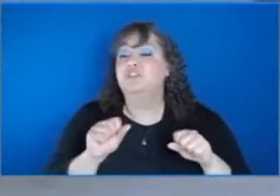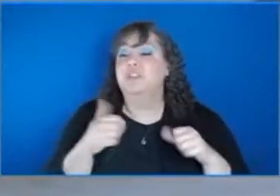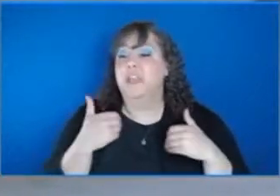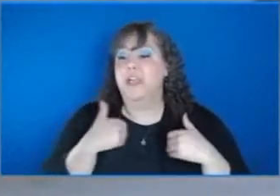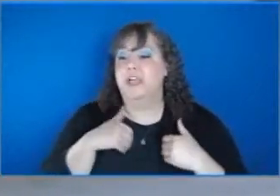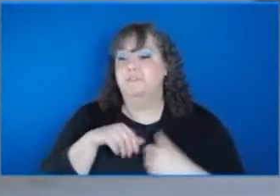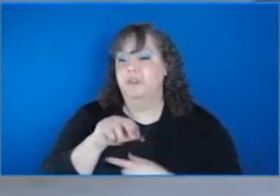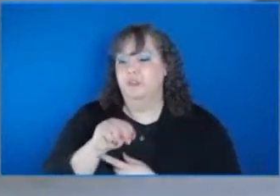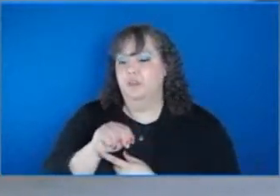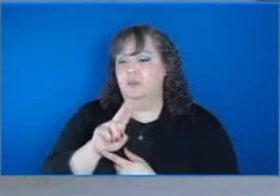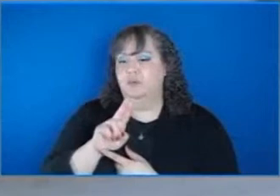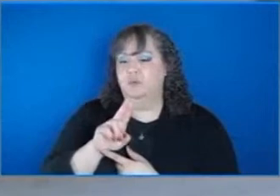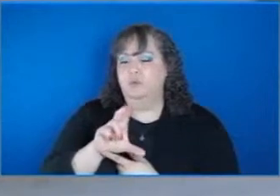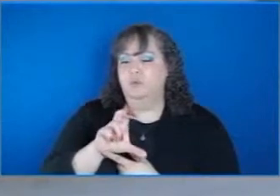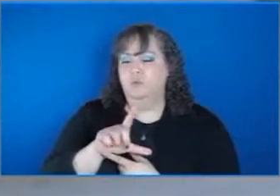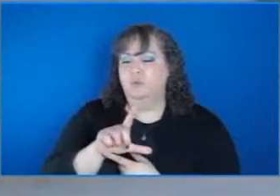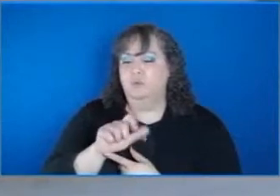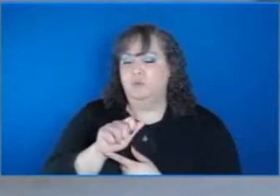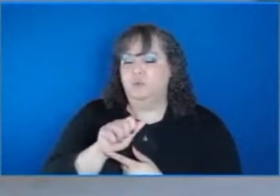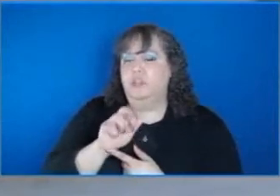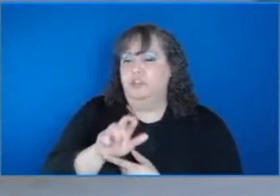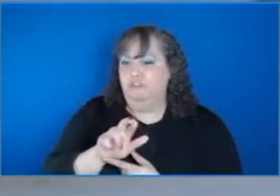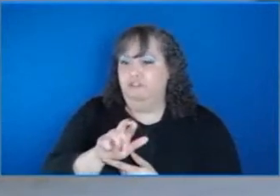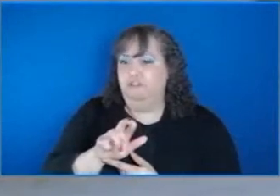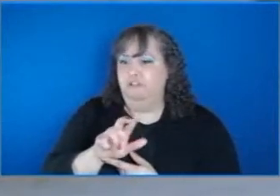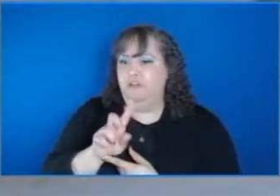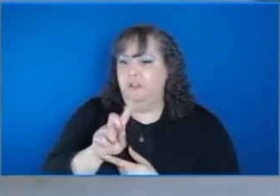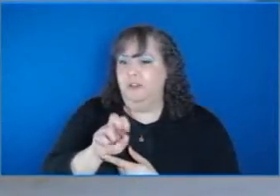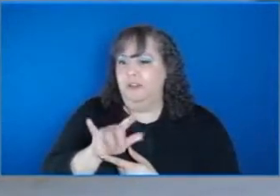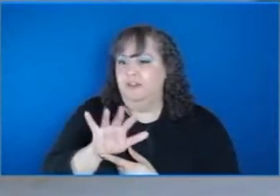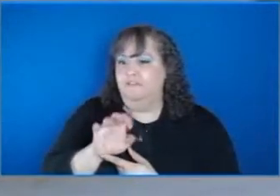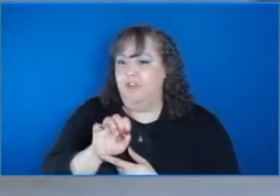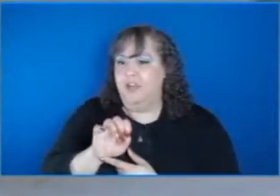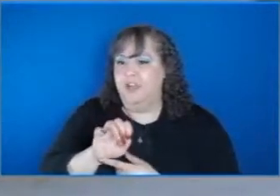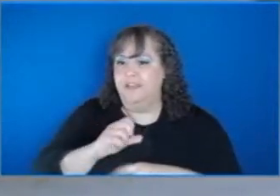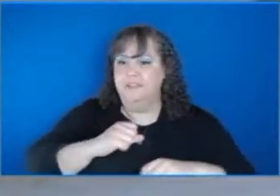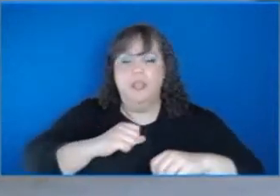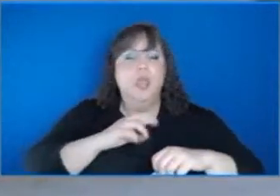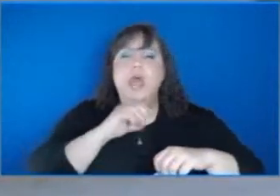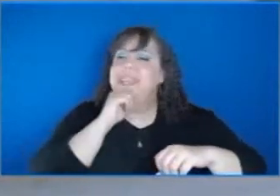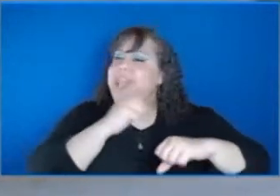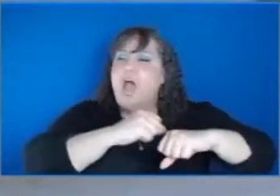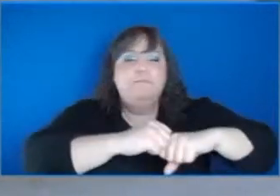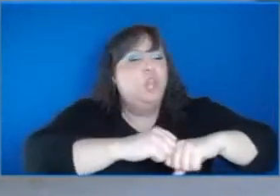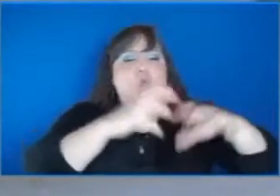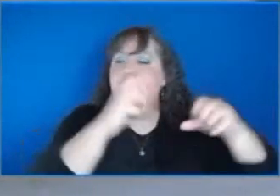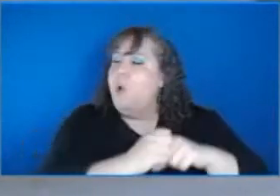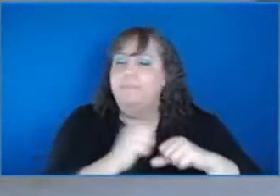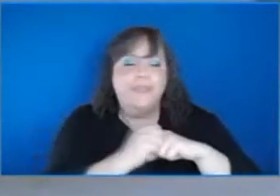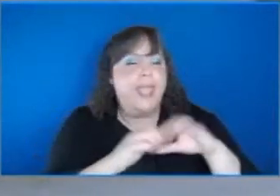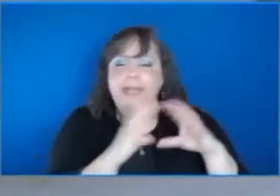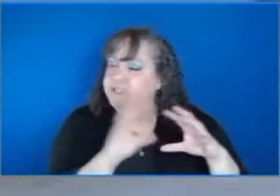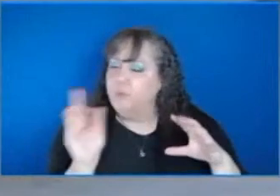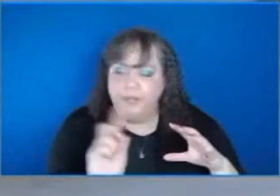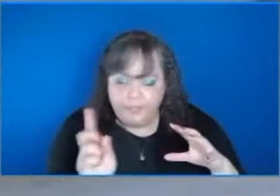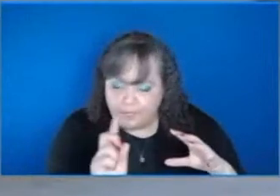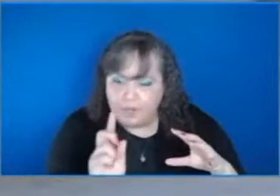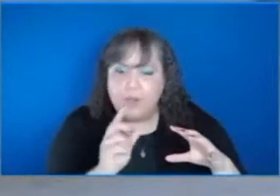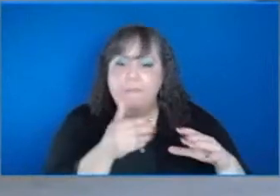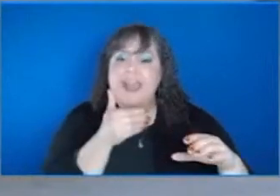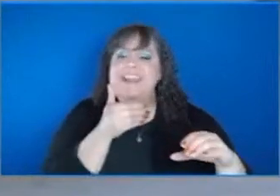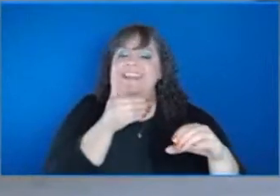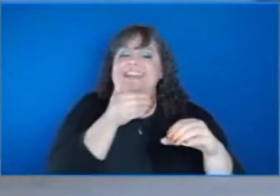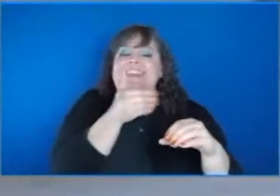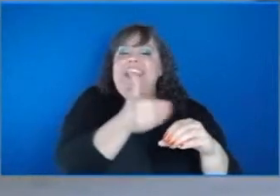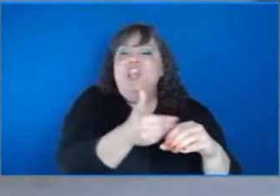and detonate it, not detonate the asteroid. I'll make that clear. You want to detonate it near the